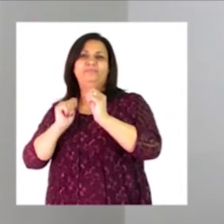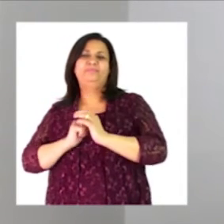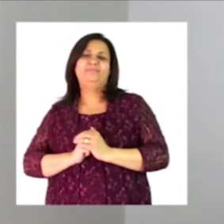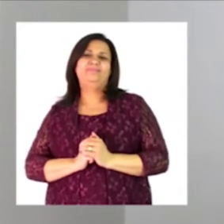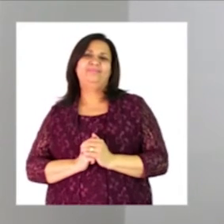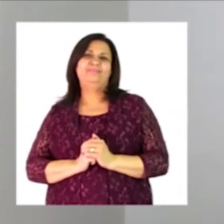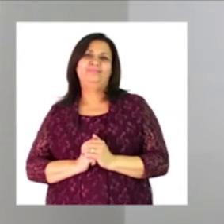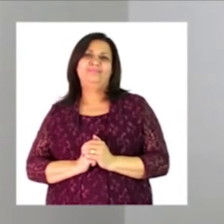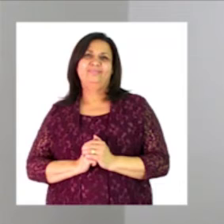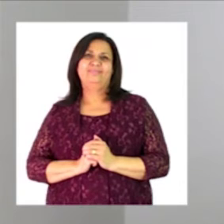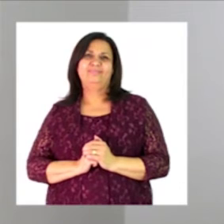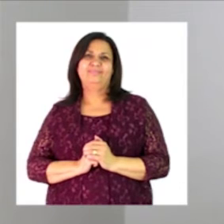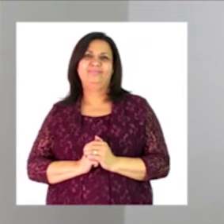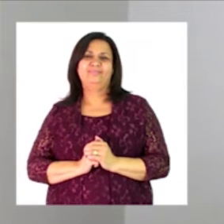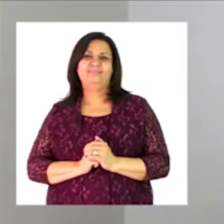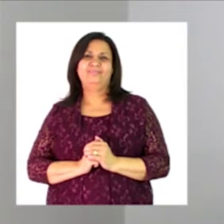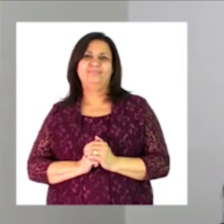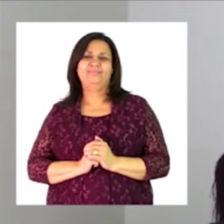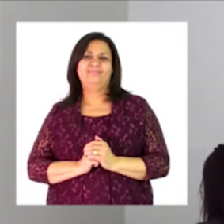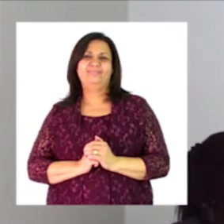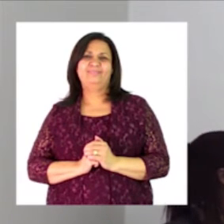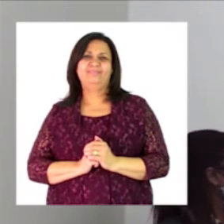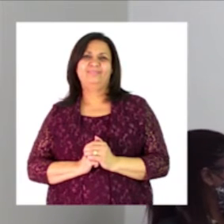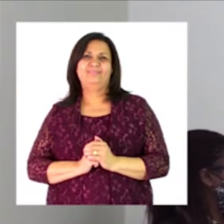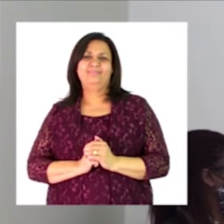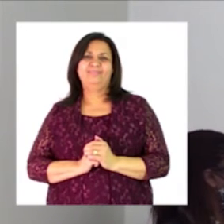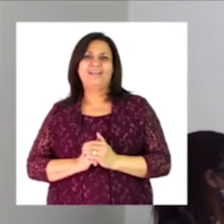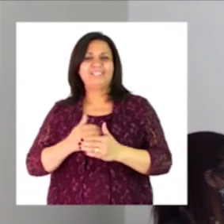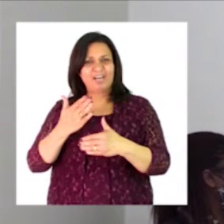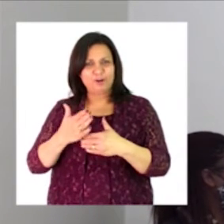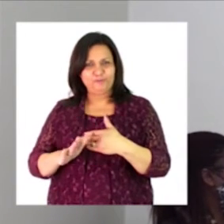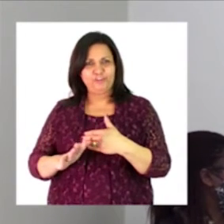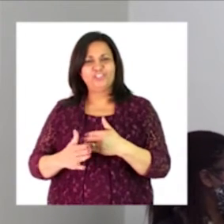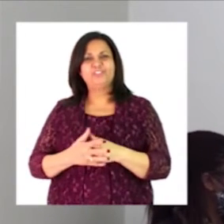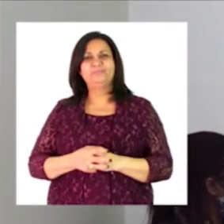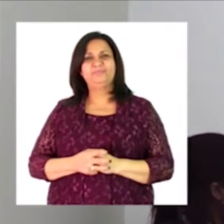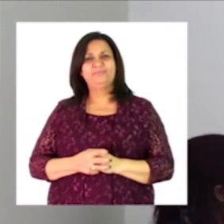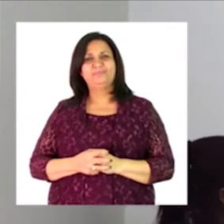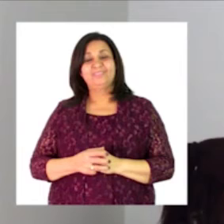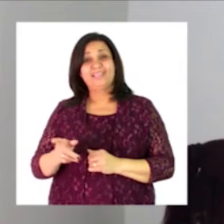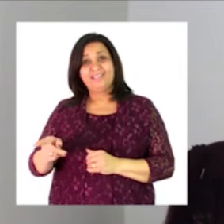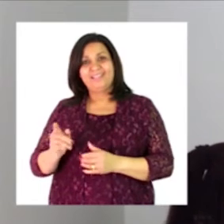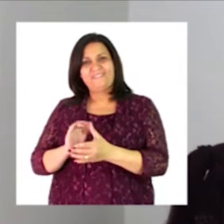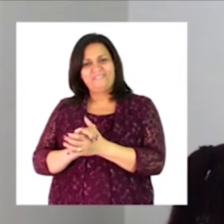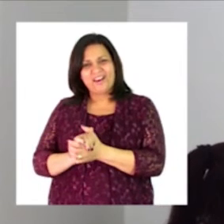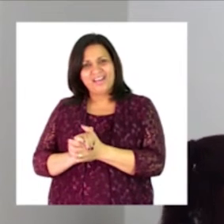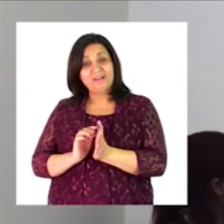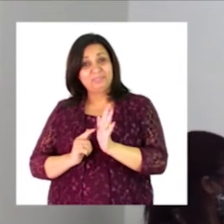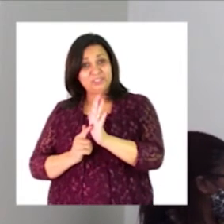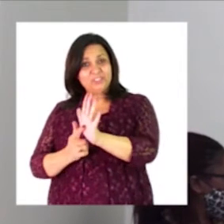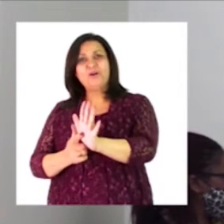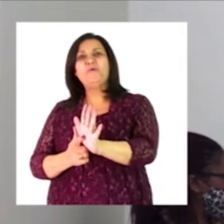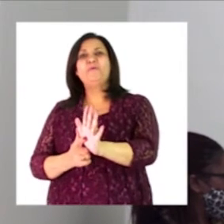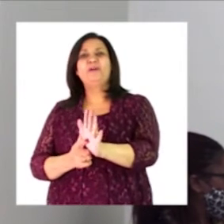dots, connect the dots, and connect the dots until you get to the end. My friend is going to show me